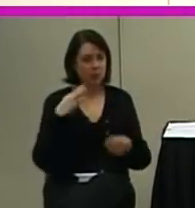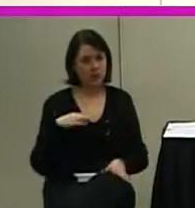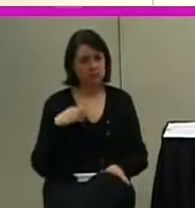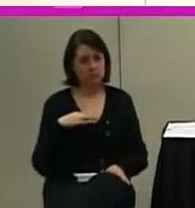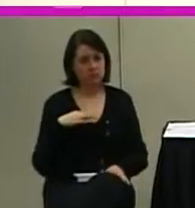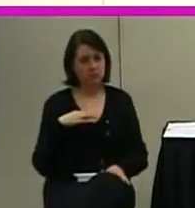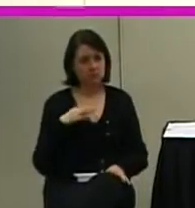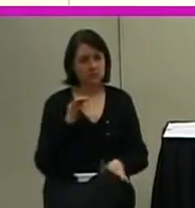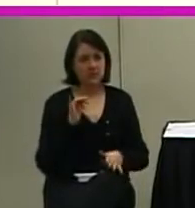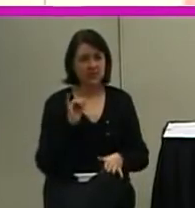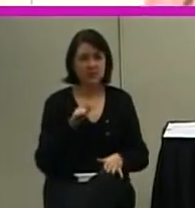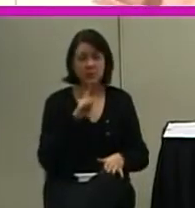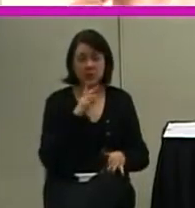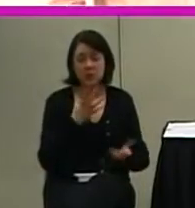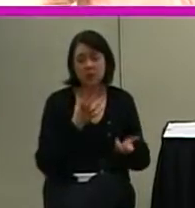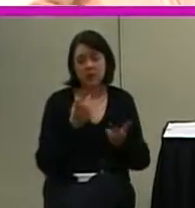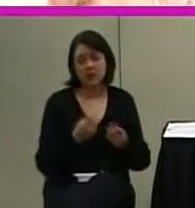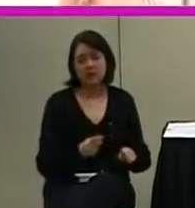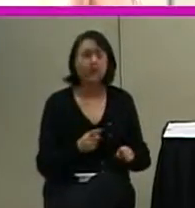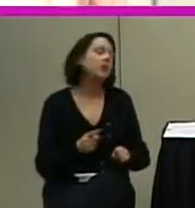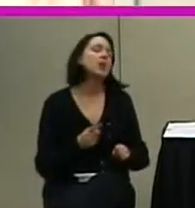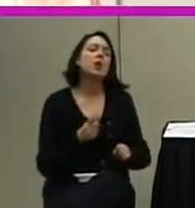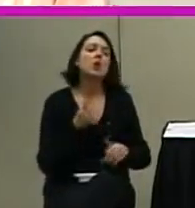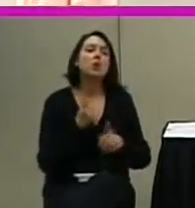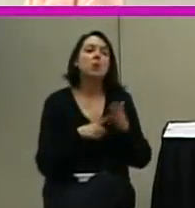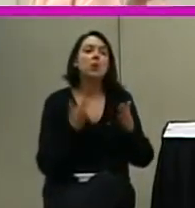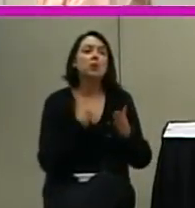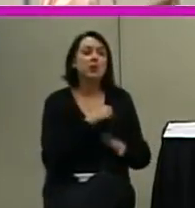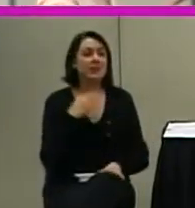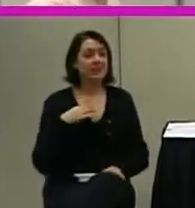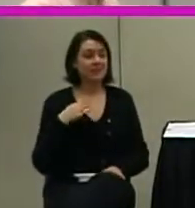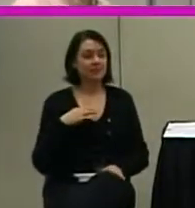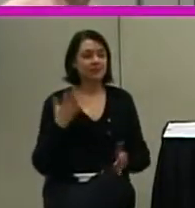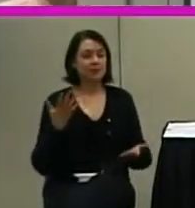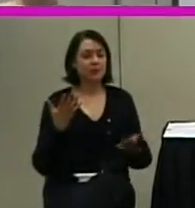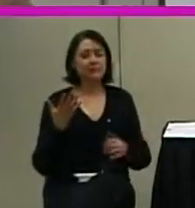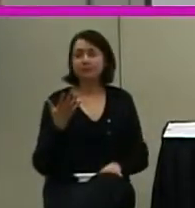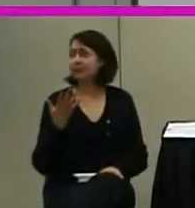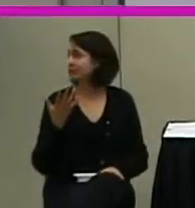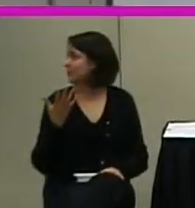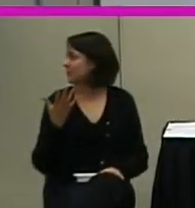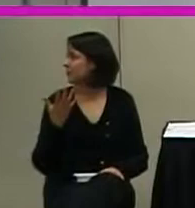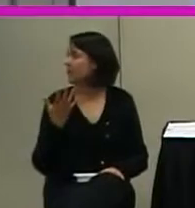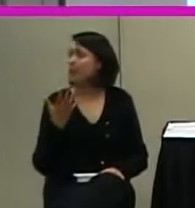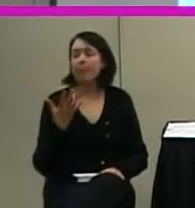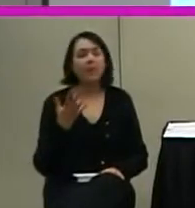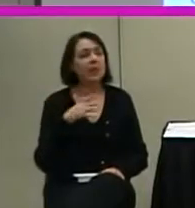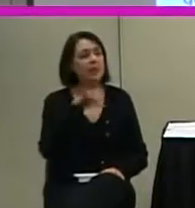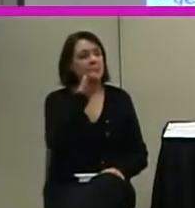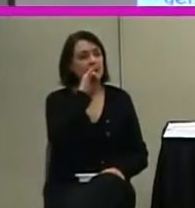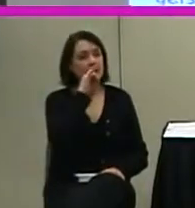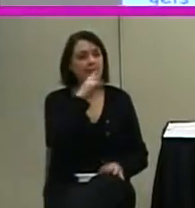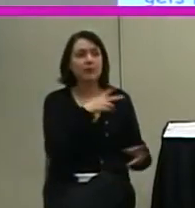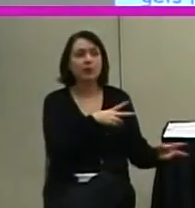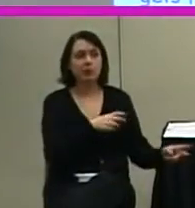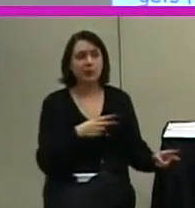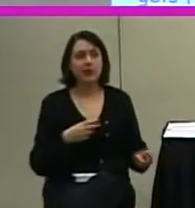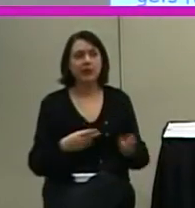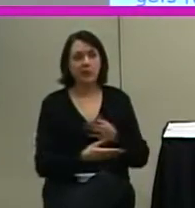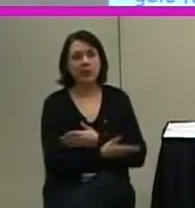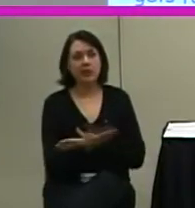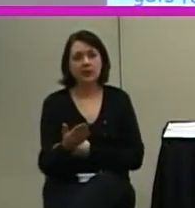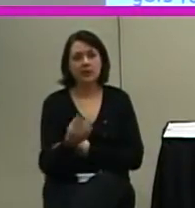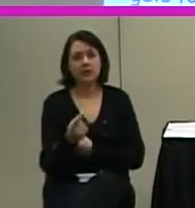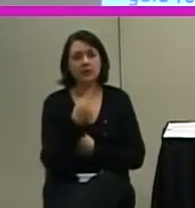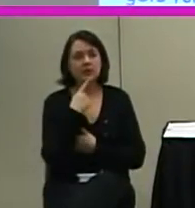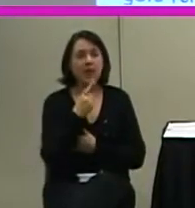Here's what we really get out of it, I think. One, like I said, kids get greeting in the morning. Somebody to